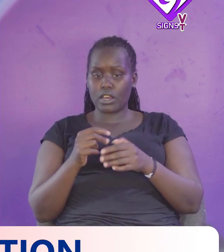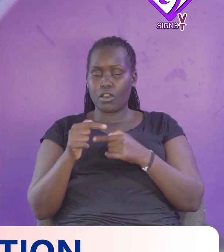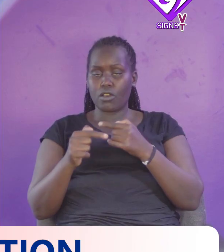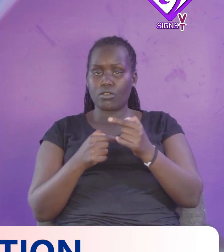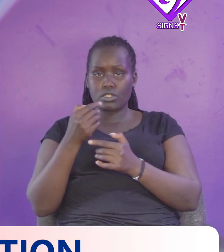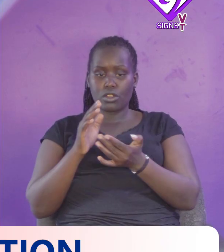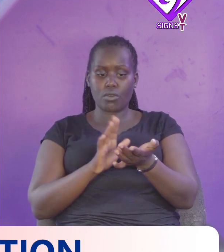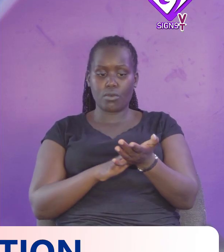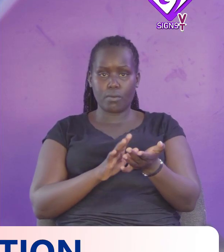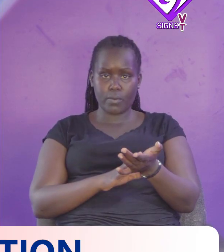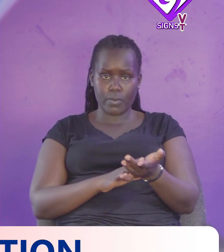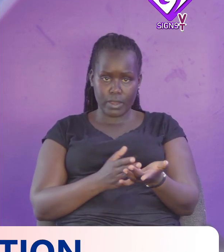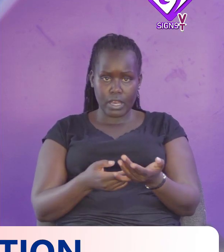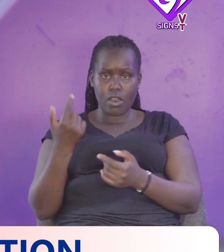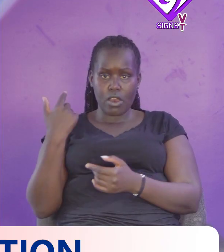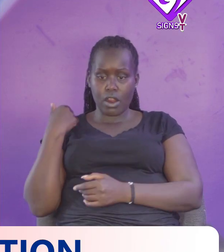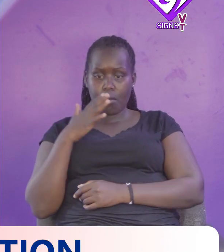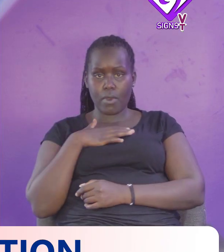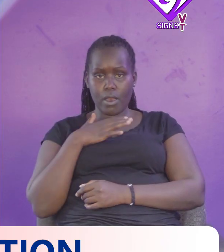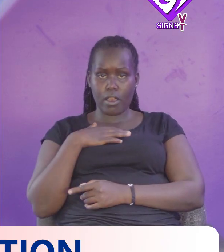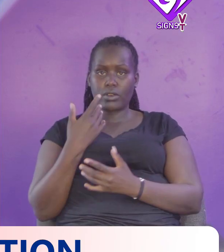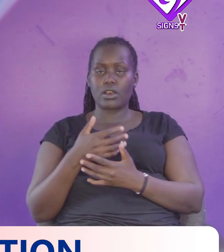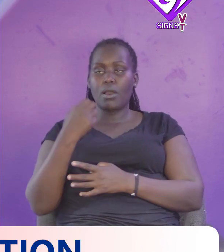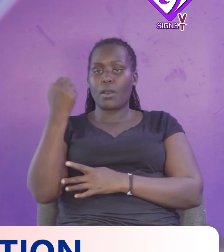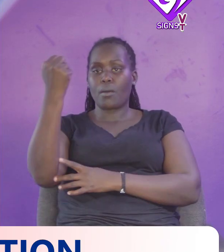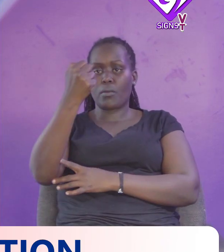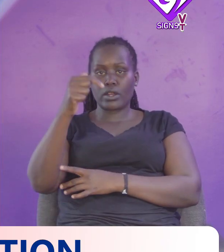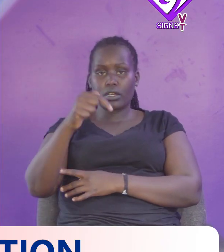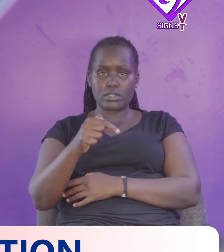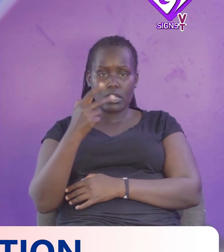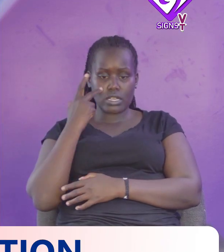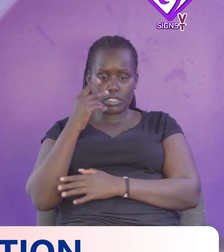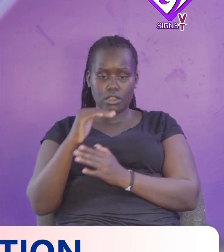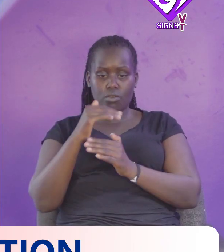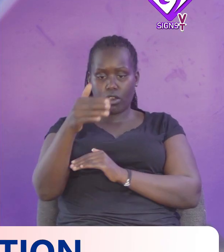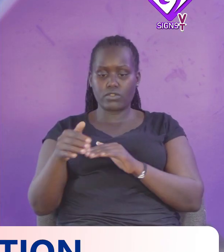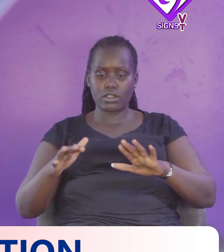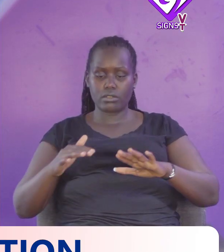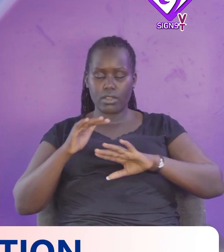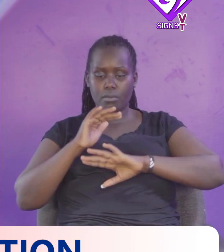0111980384. This is Politics Today. See you after the break.